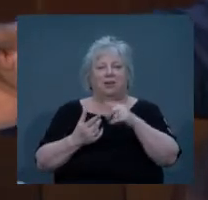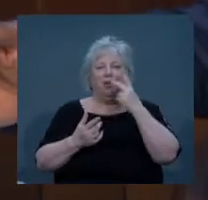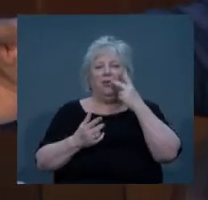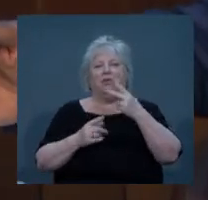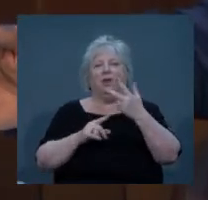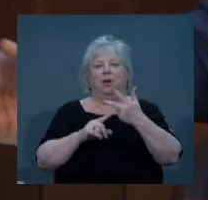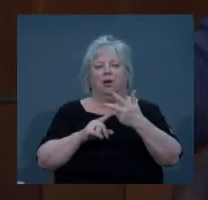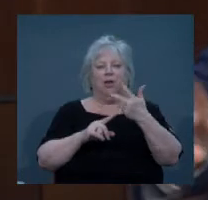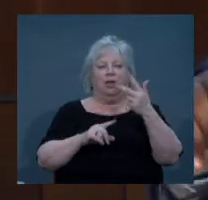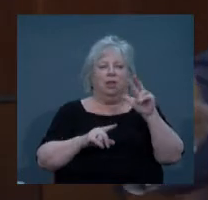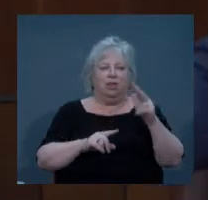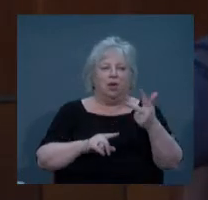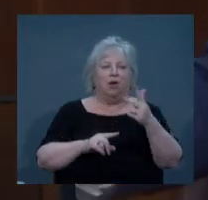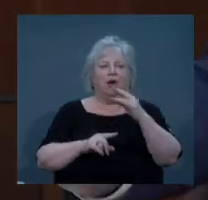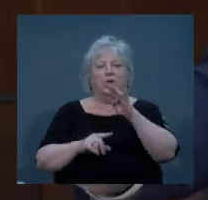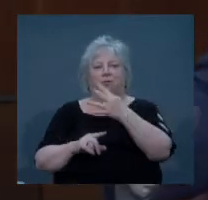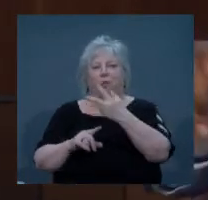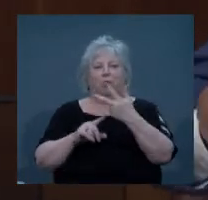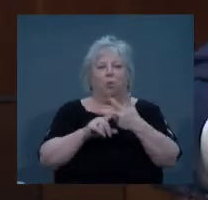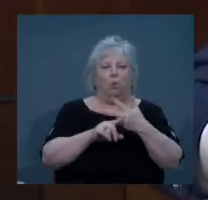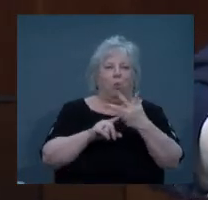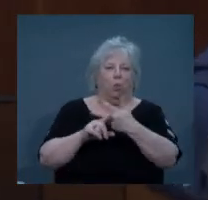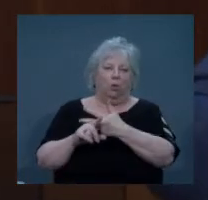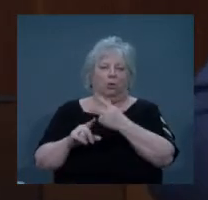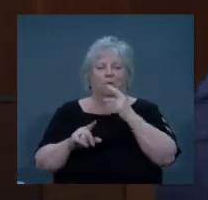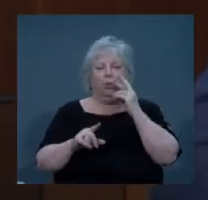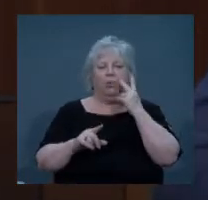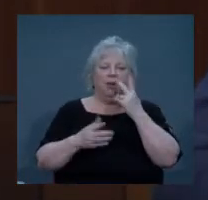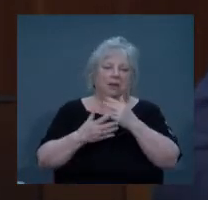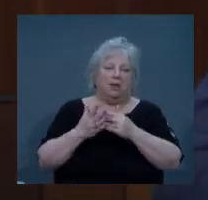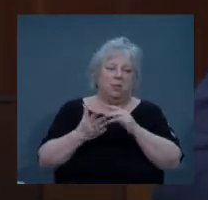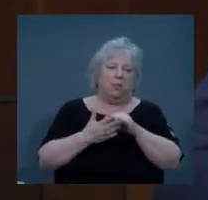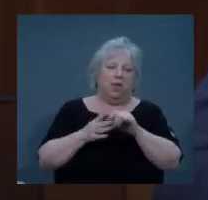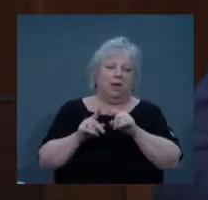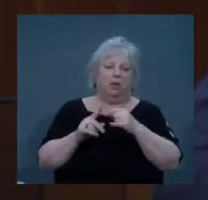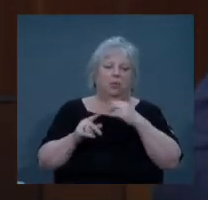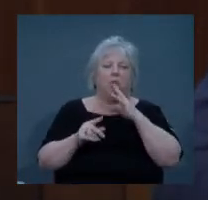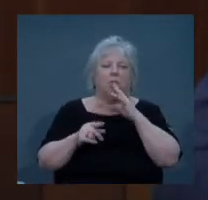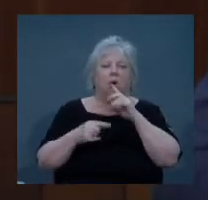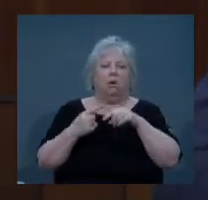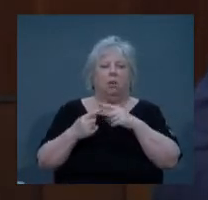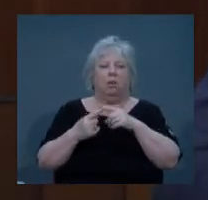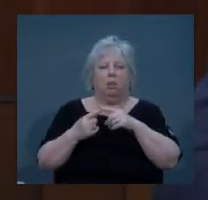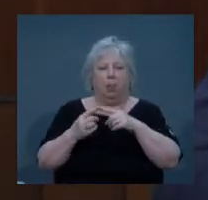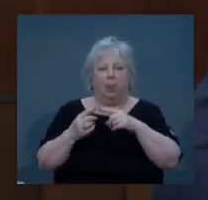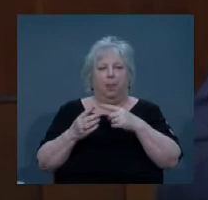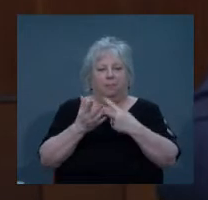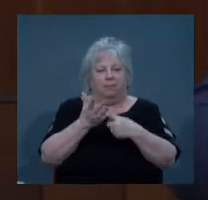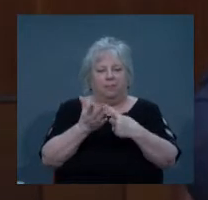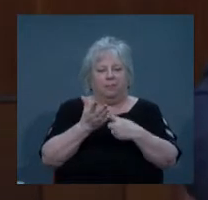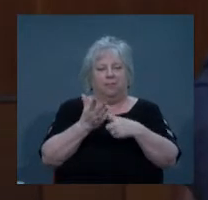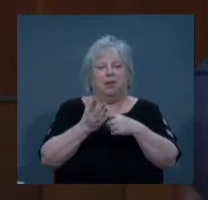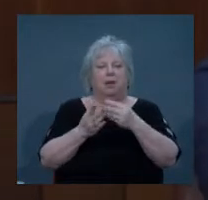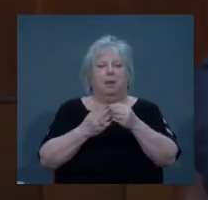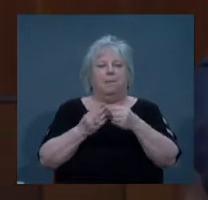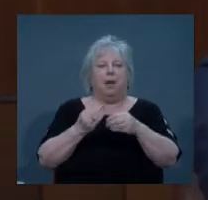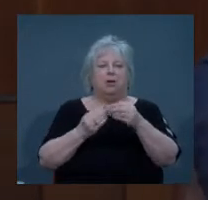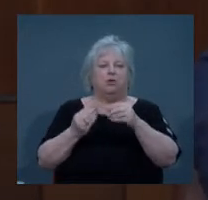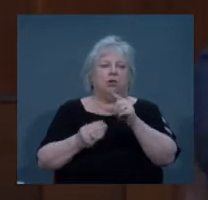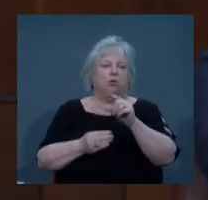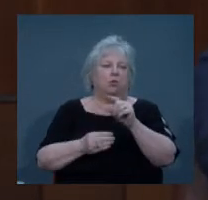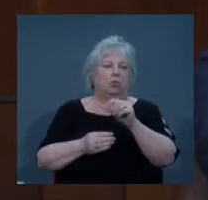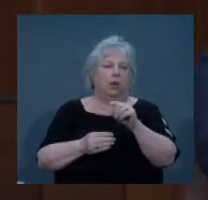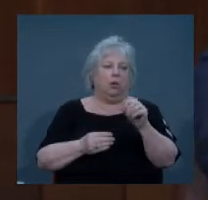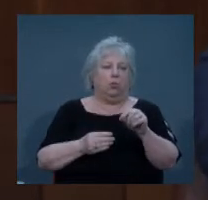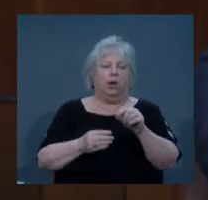quarter 4 going forward. And you'll see some of this as we talk through the budget 20 discussion. So again,